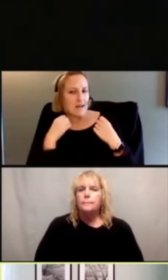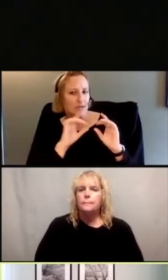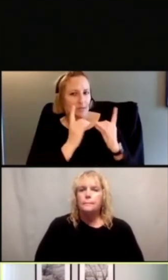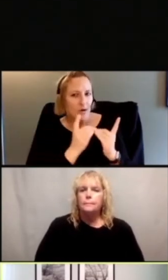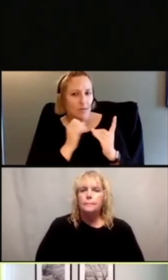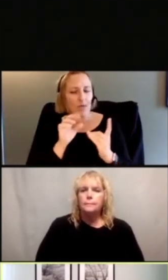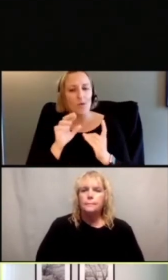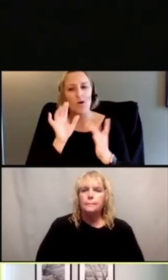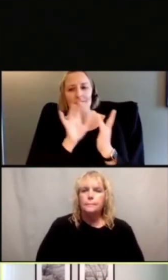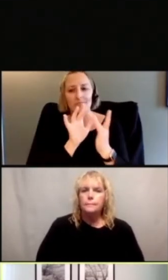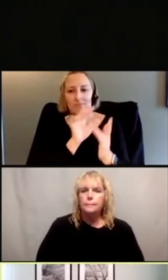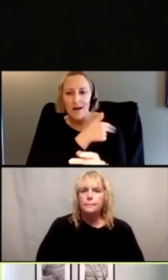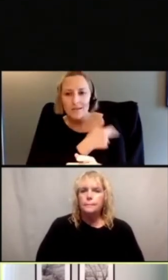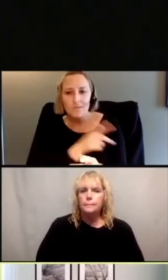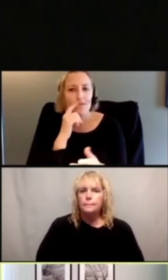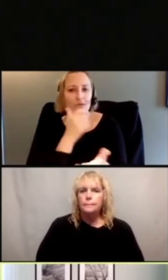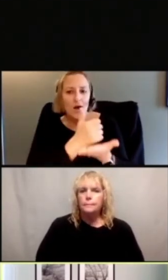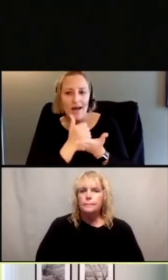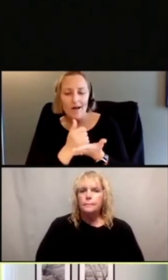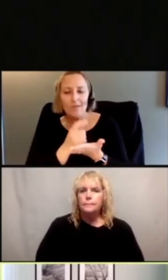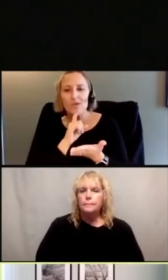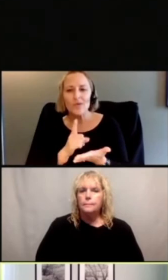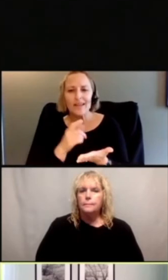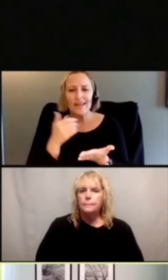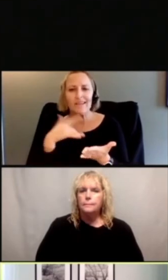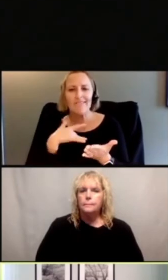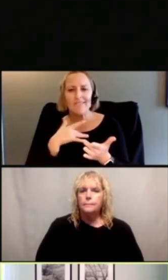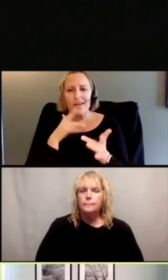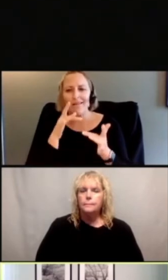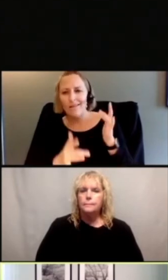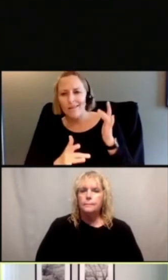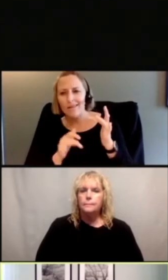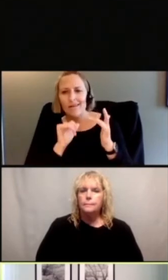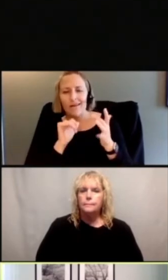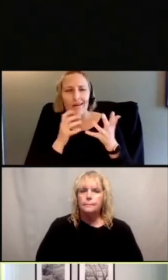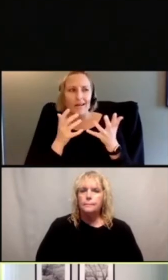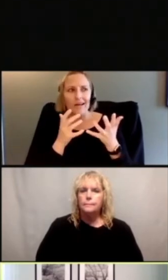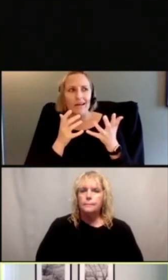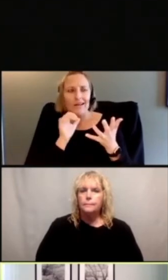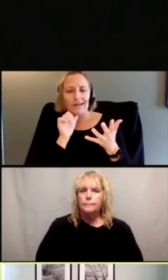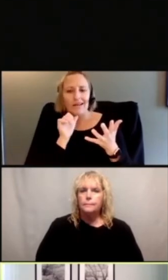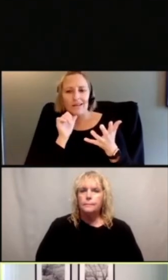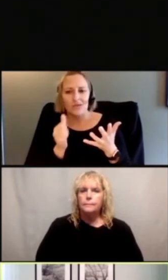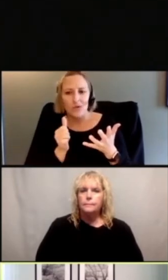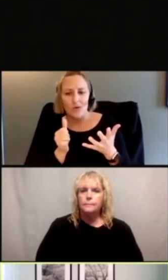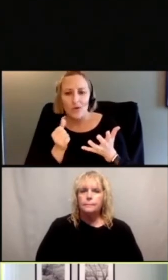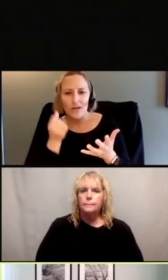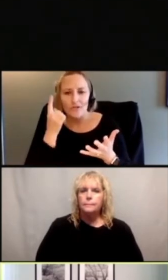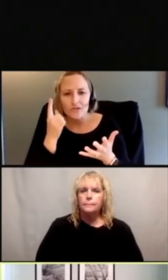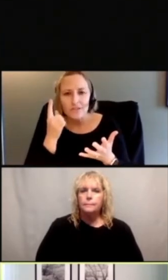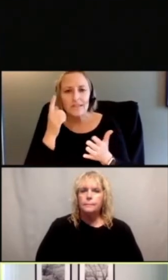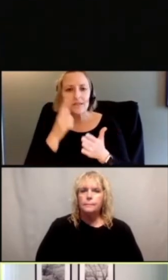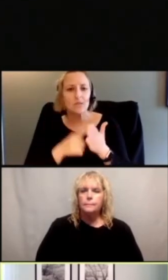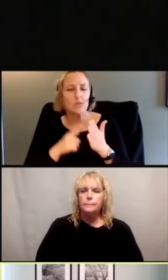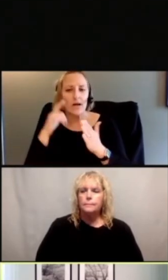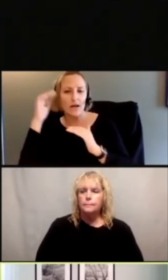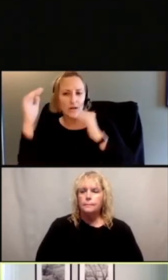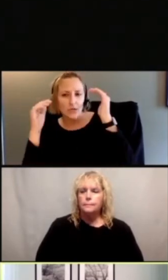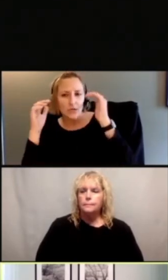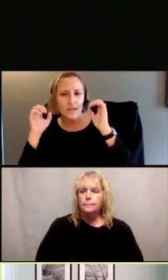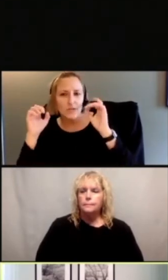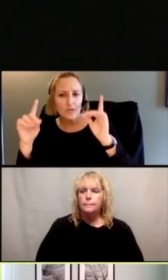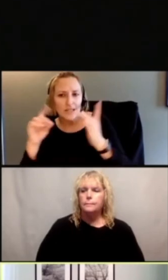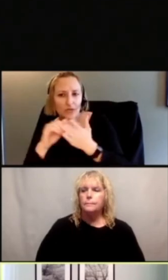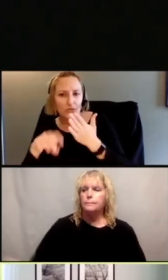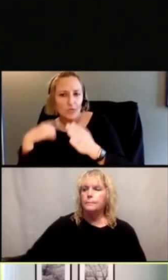out to hospitals for help, there's really a disconnect in terms of understanding what an adult literacy or adult education